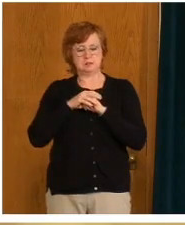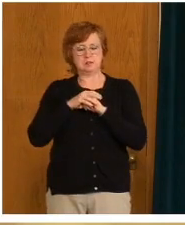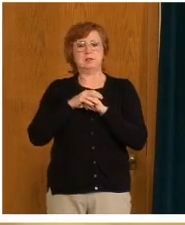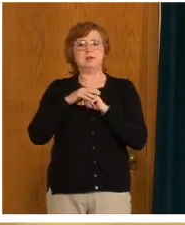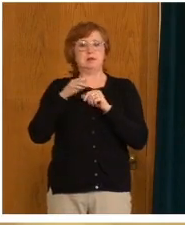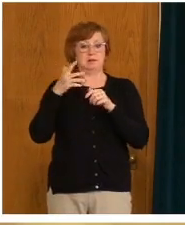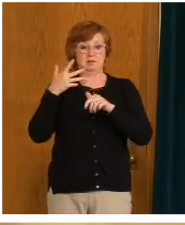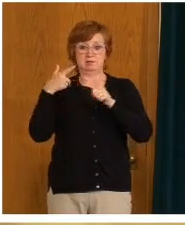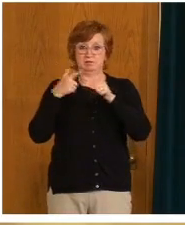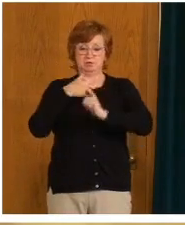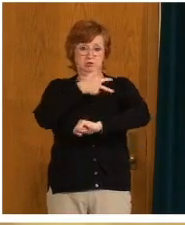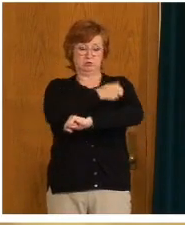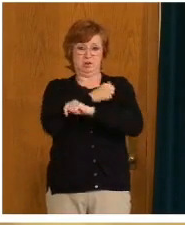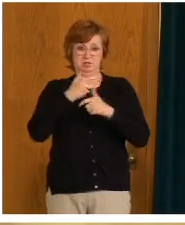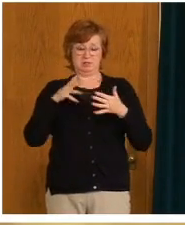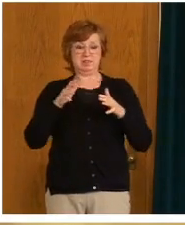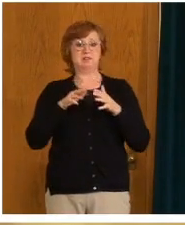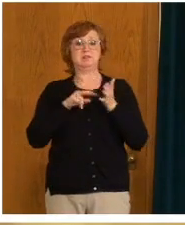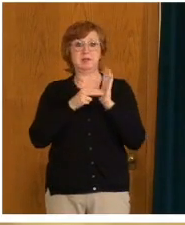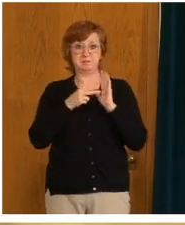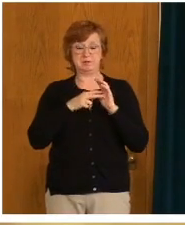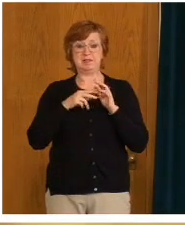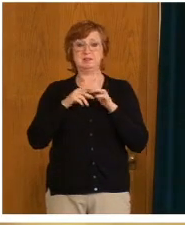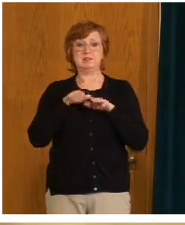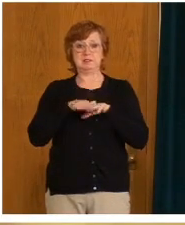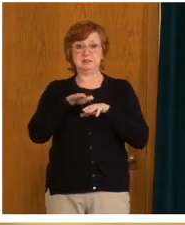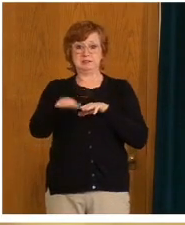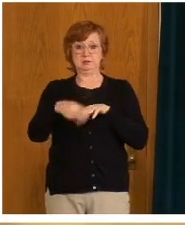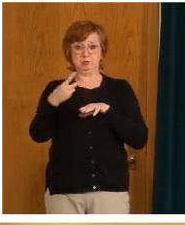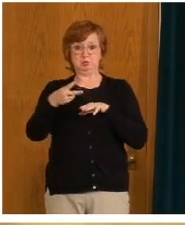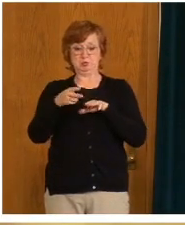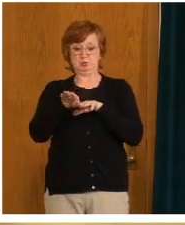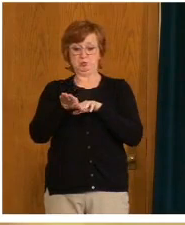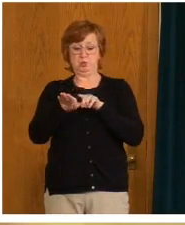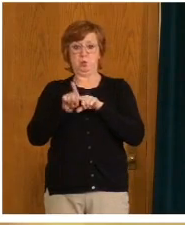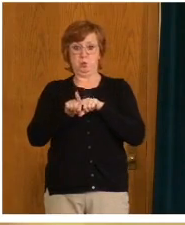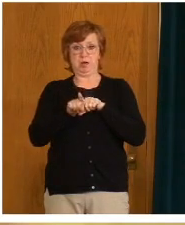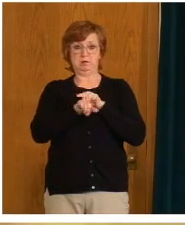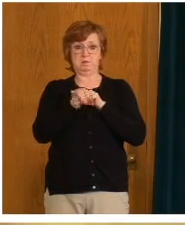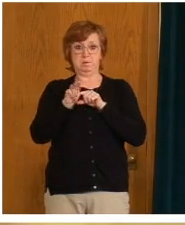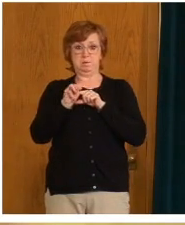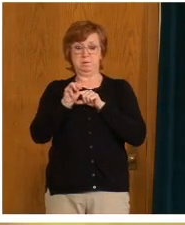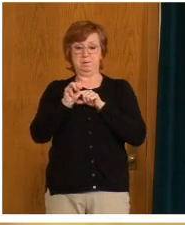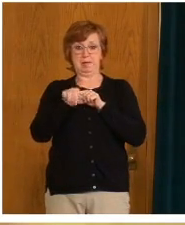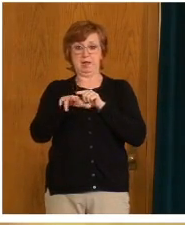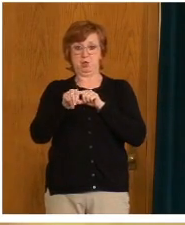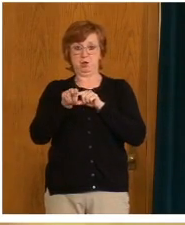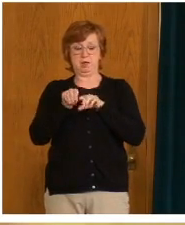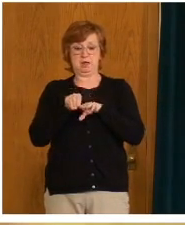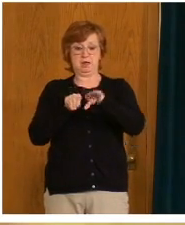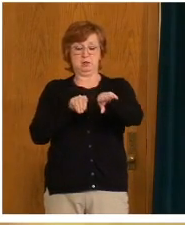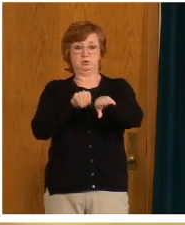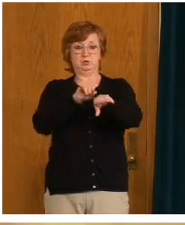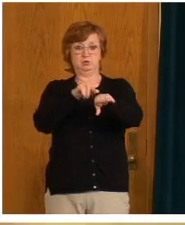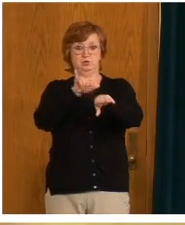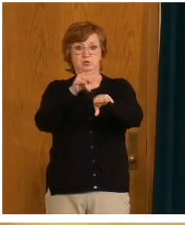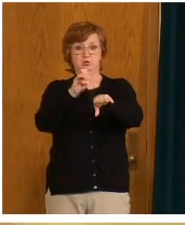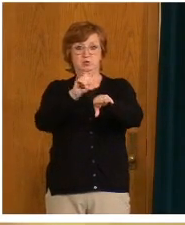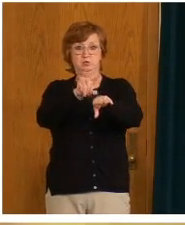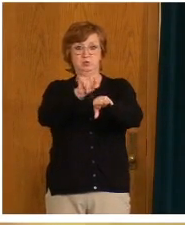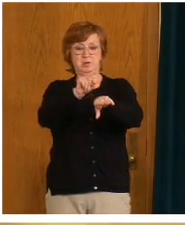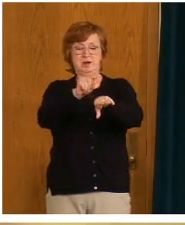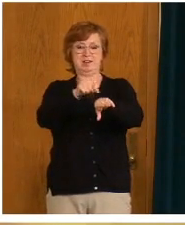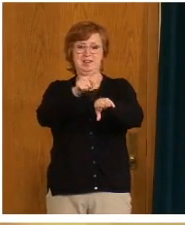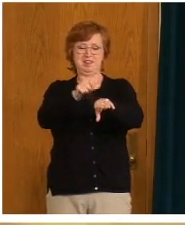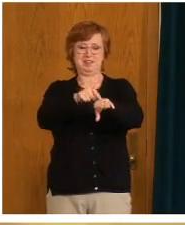shot. So this means that Step 2 will begin on June the 20th. And that also happens to be the first day of summer, and I think it's going to be